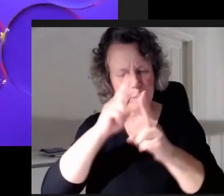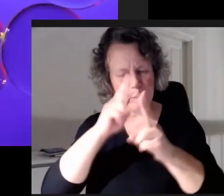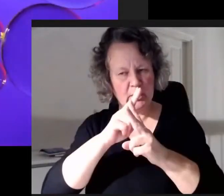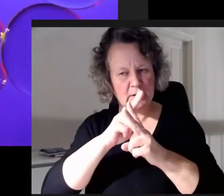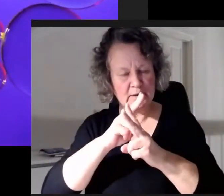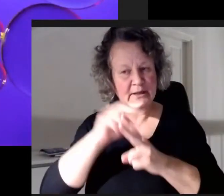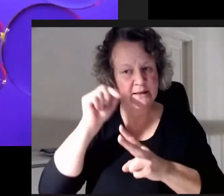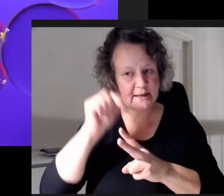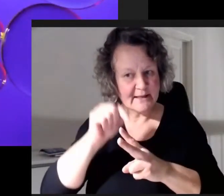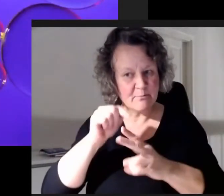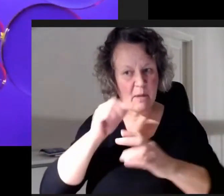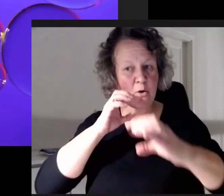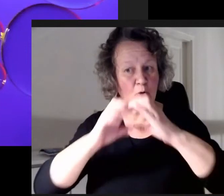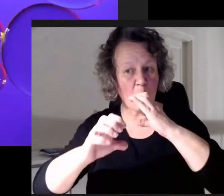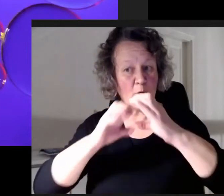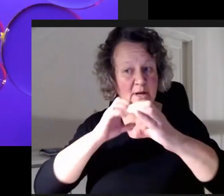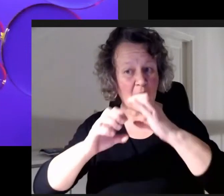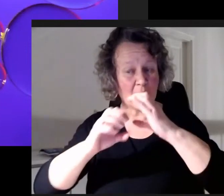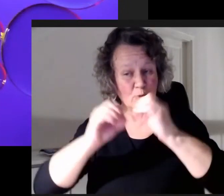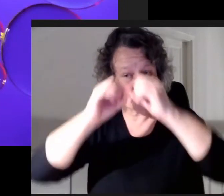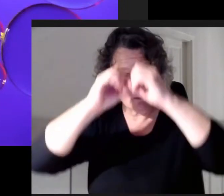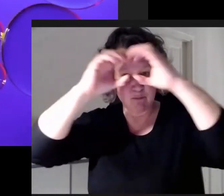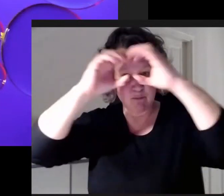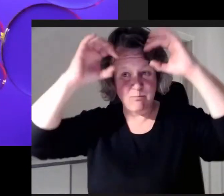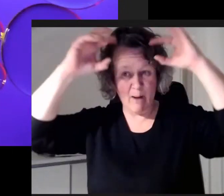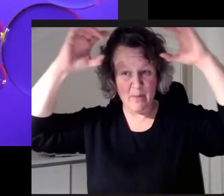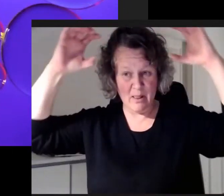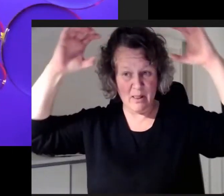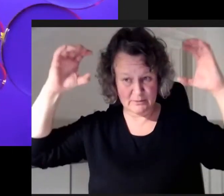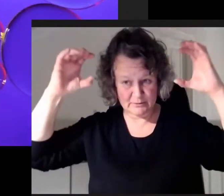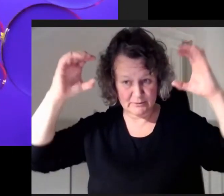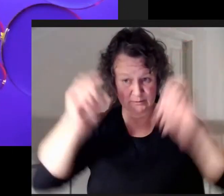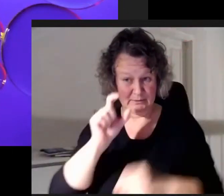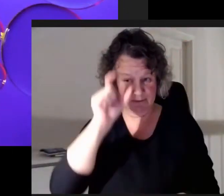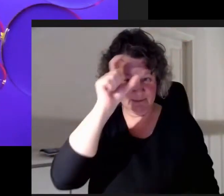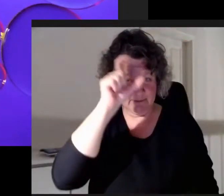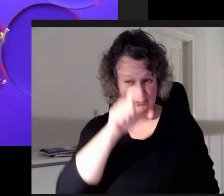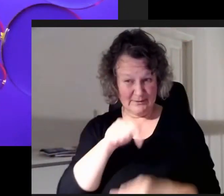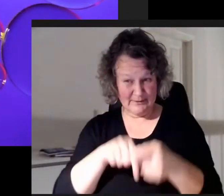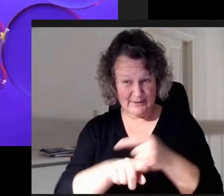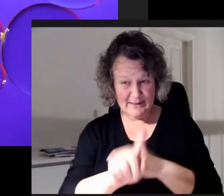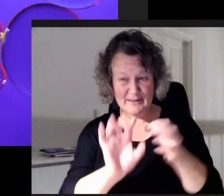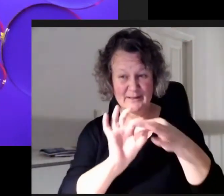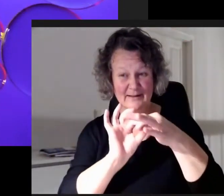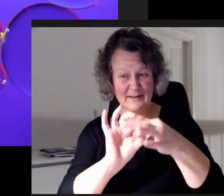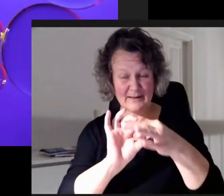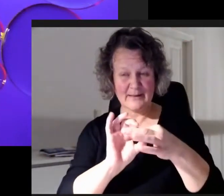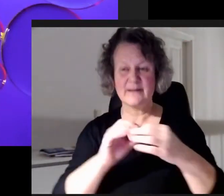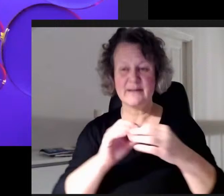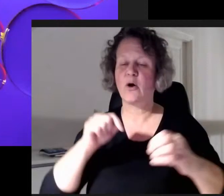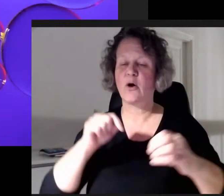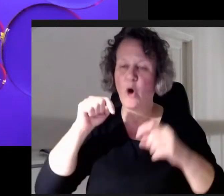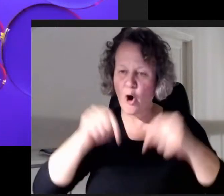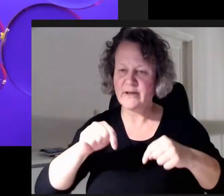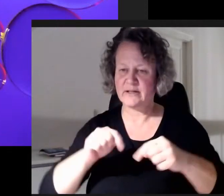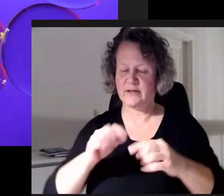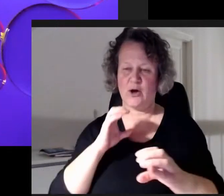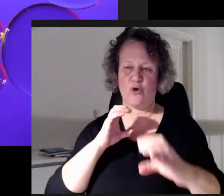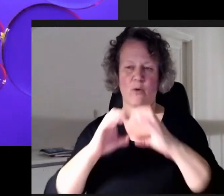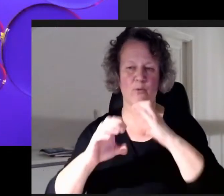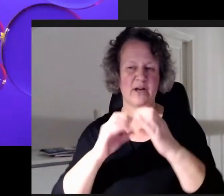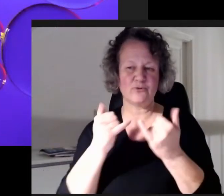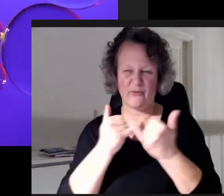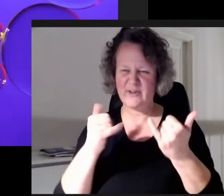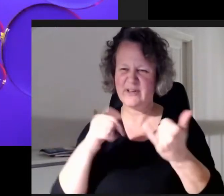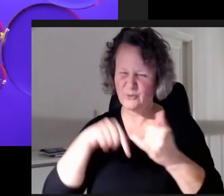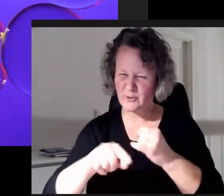this. So let's go into the communication bubble. In this Simon stock footage. Communication nowadays